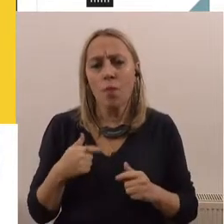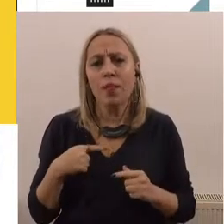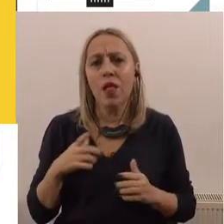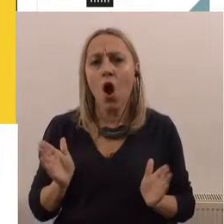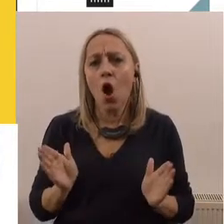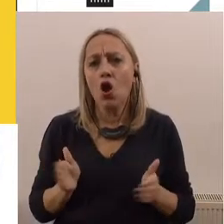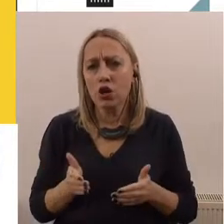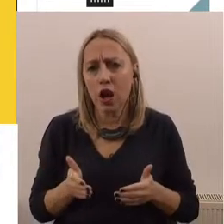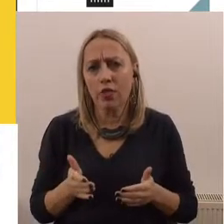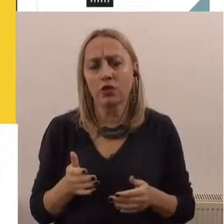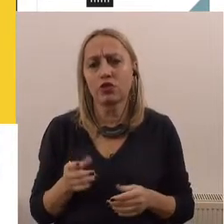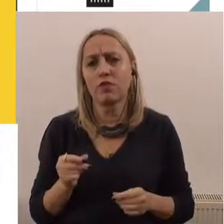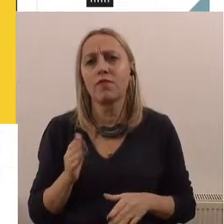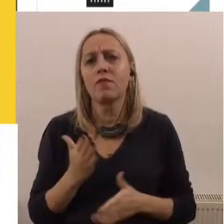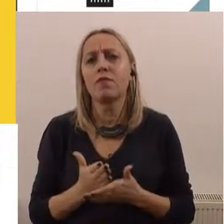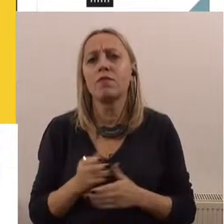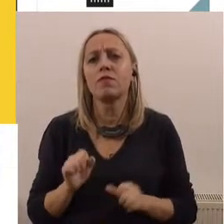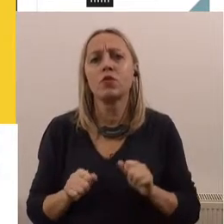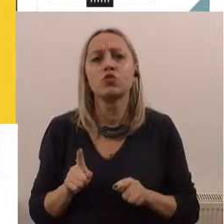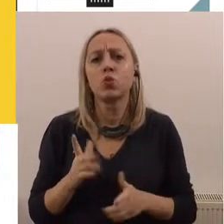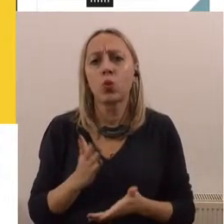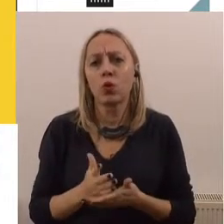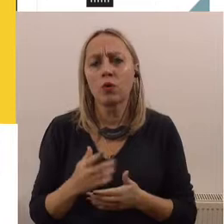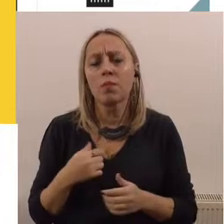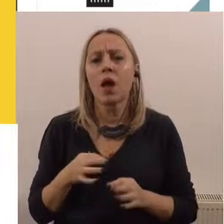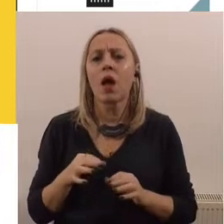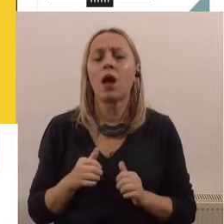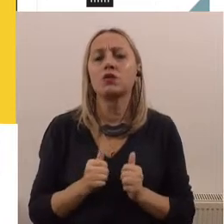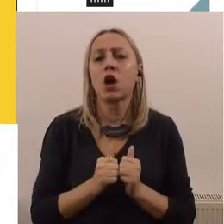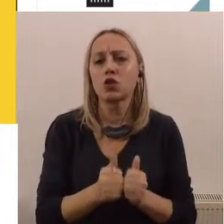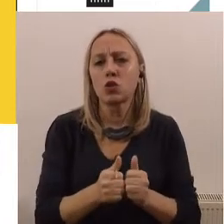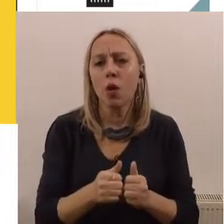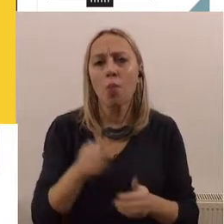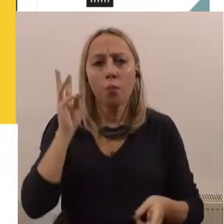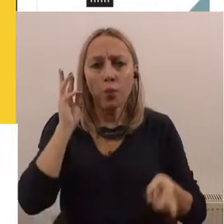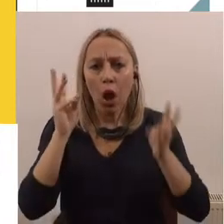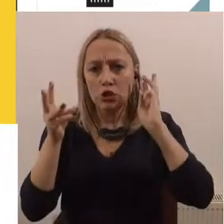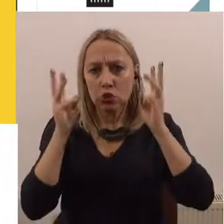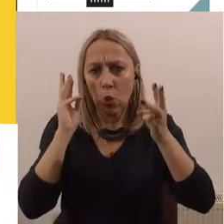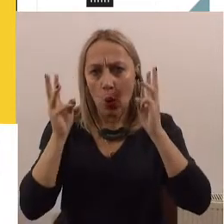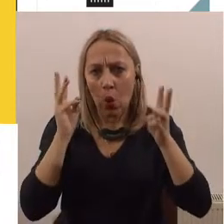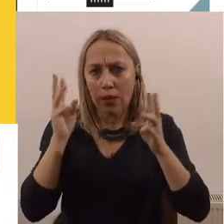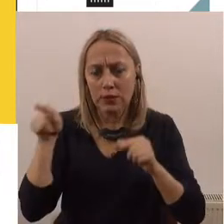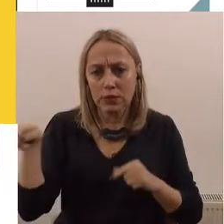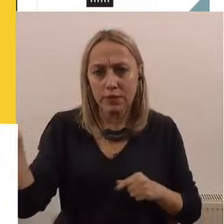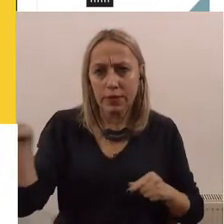also collaborated with them. So as you see, it's totally